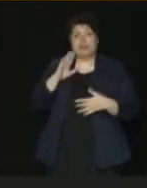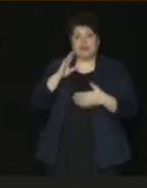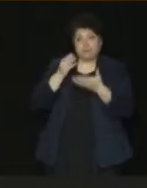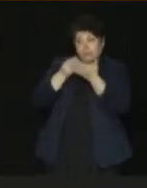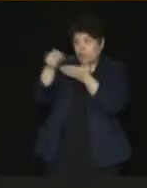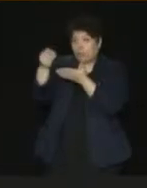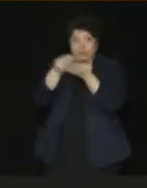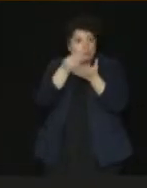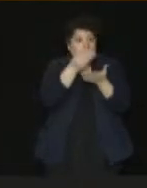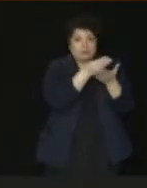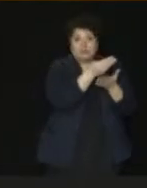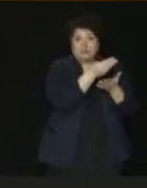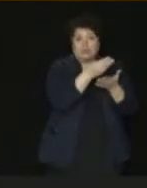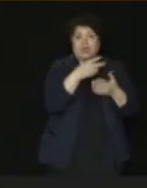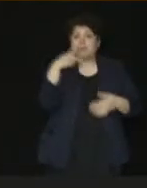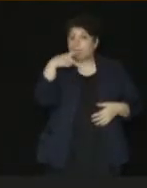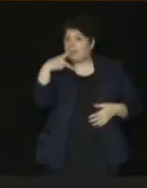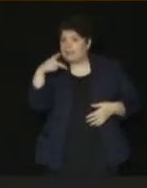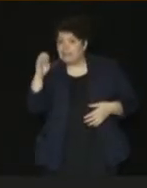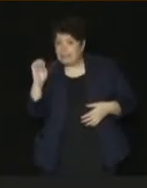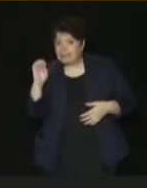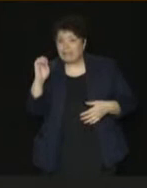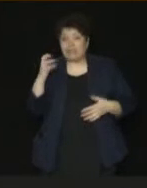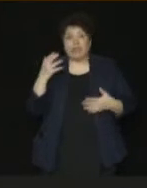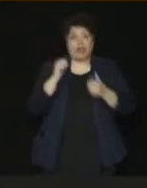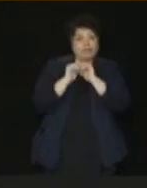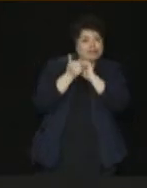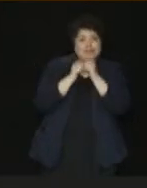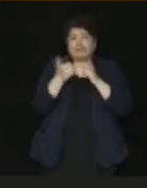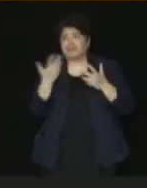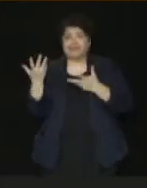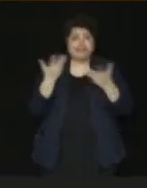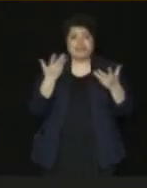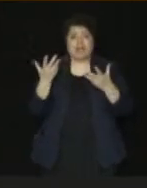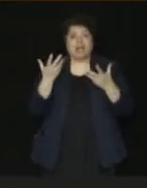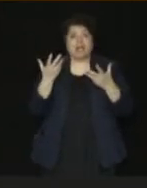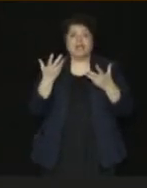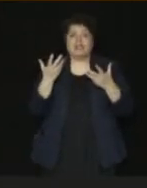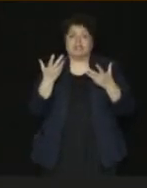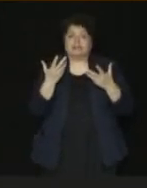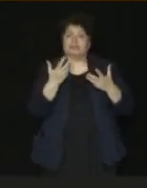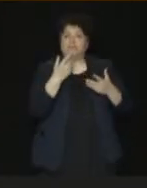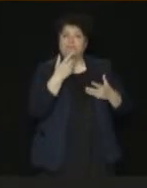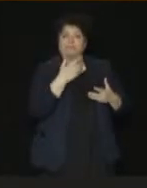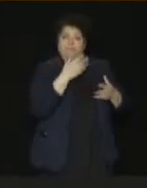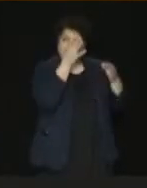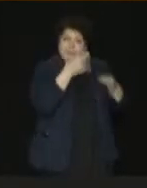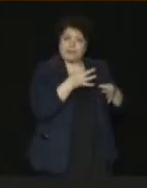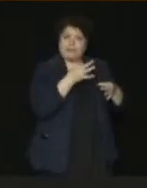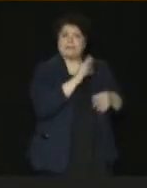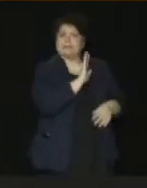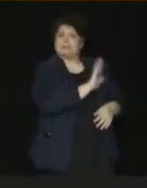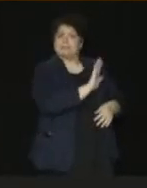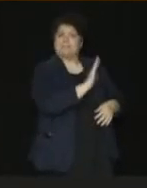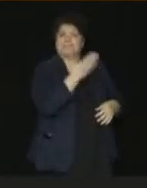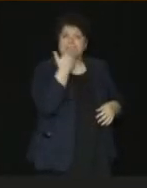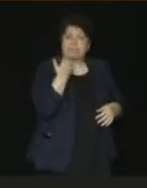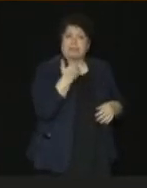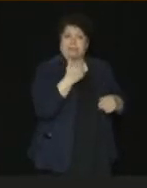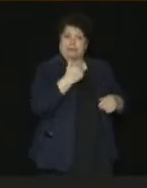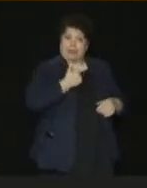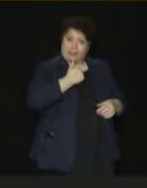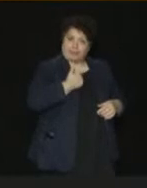procurement of personal protective equipment, we decided to create domestic